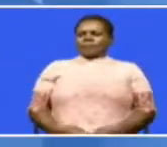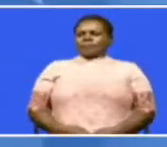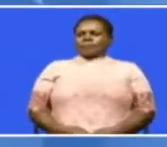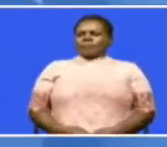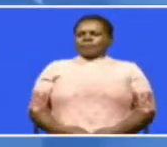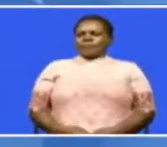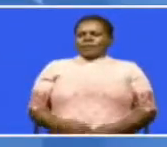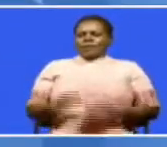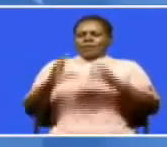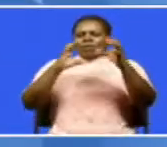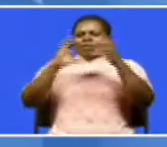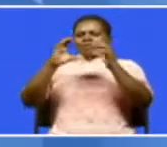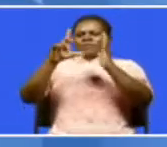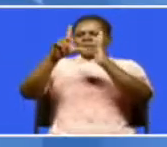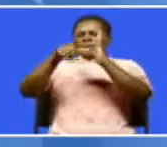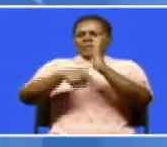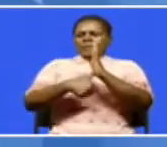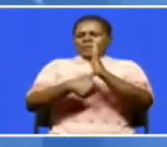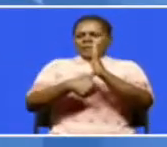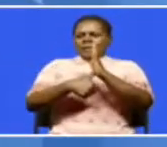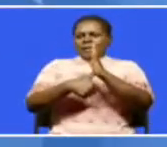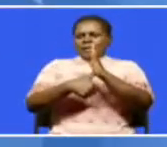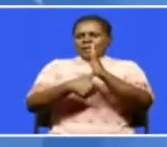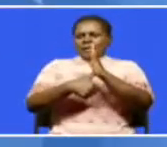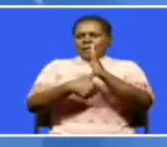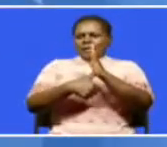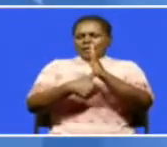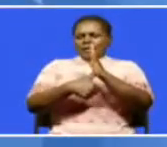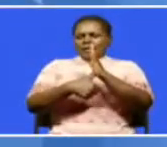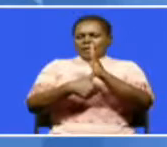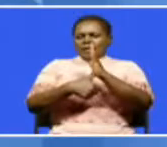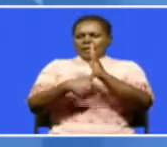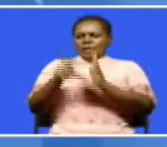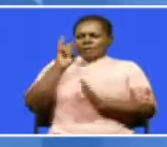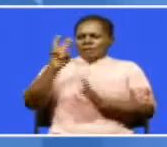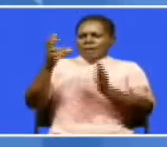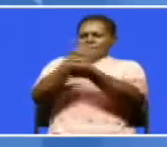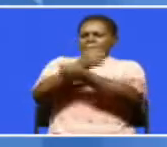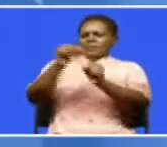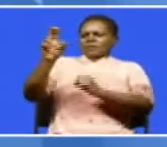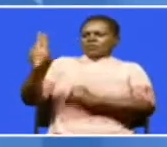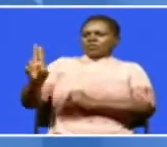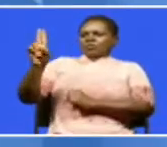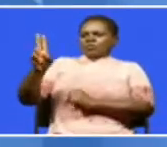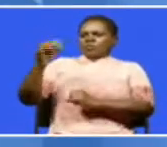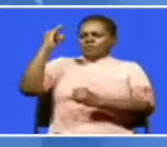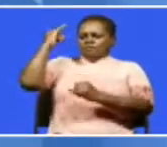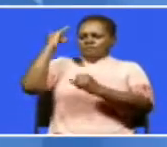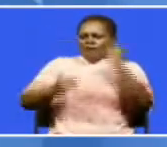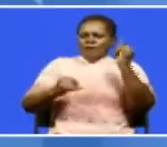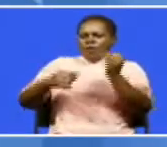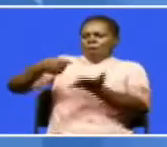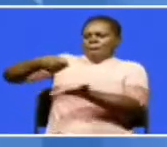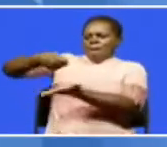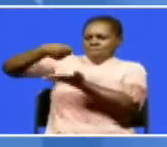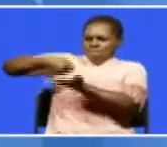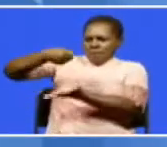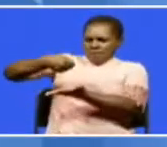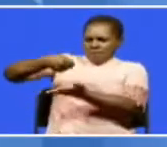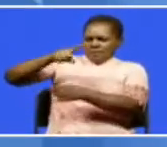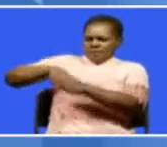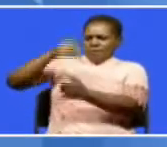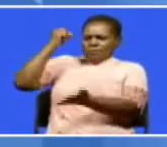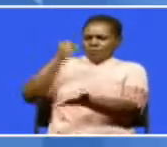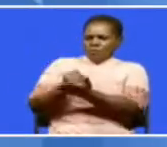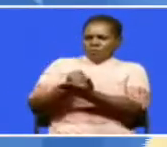And of course, I'll be having that conversation a bit later on with Dr. Exen Iraki as we look at President Kenyatta's last budget while in office